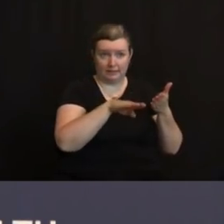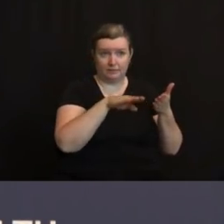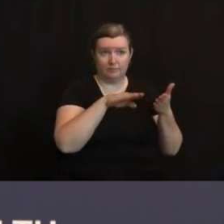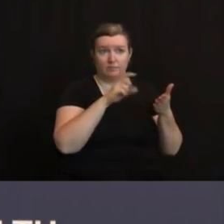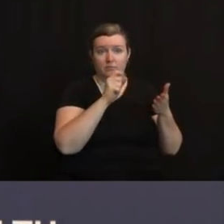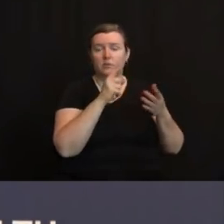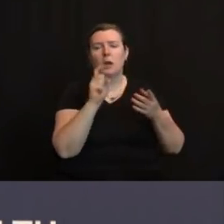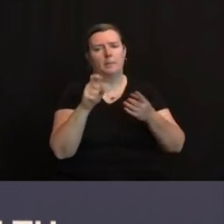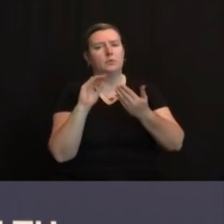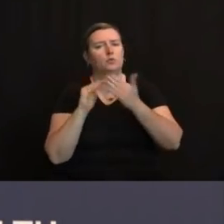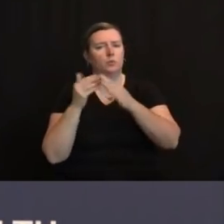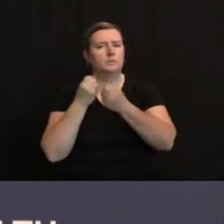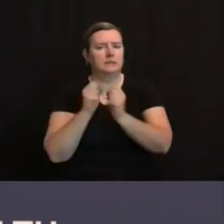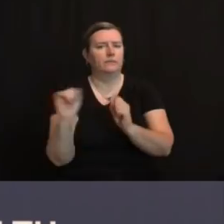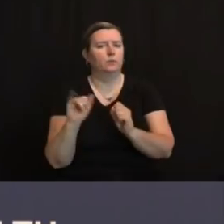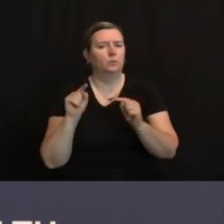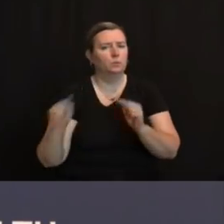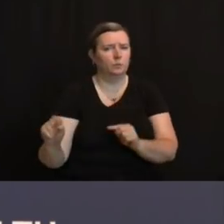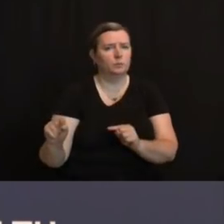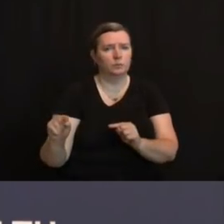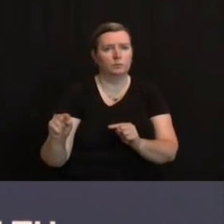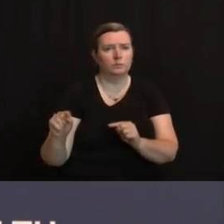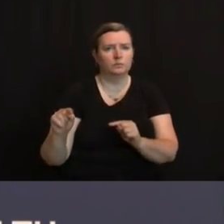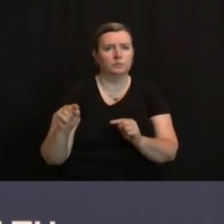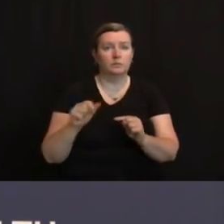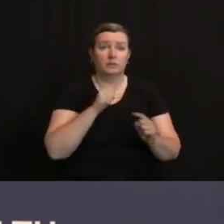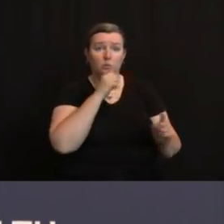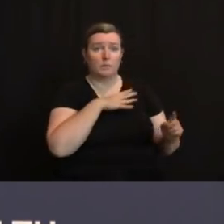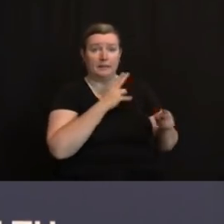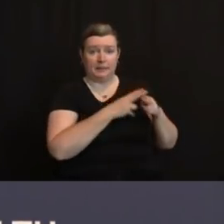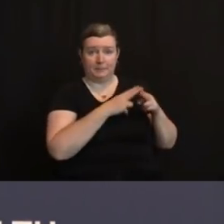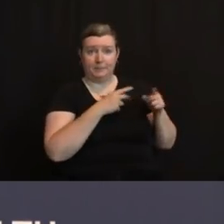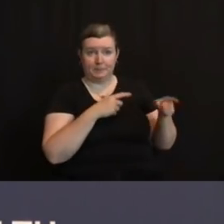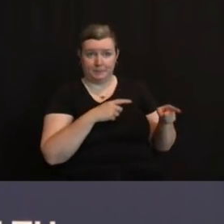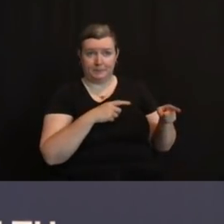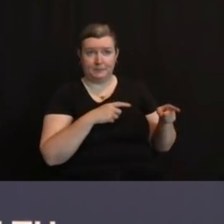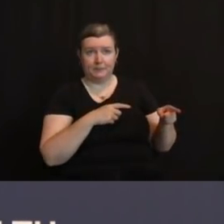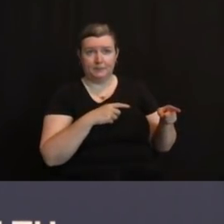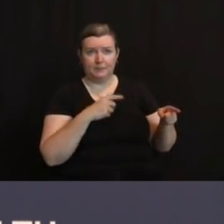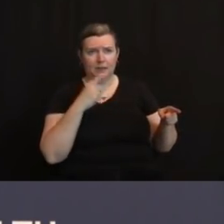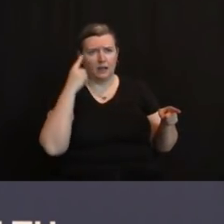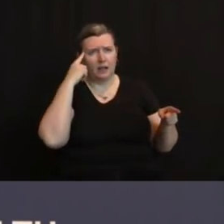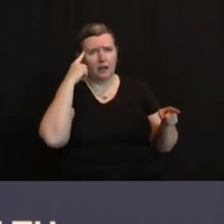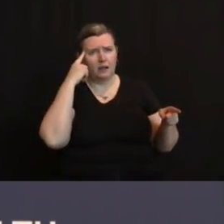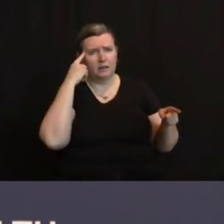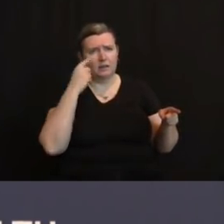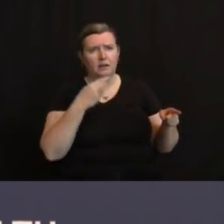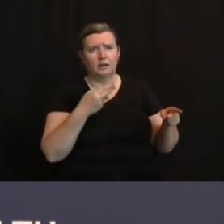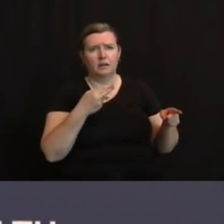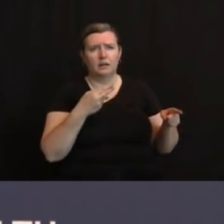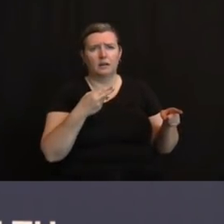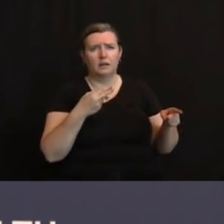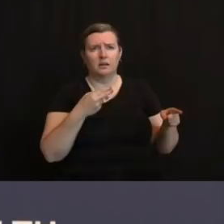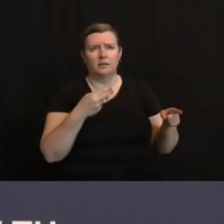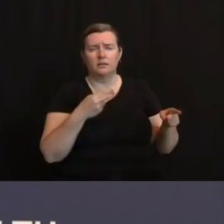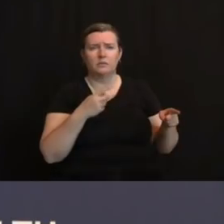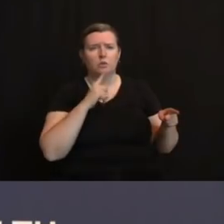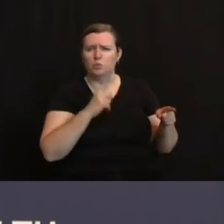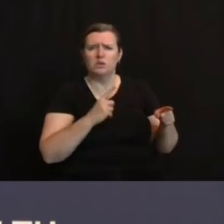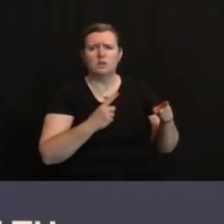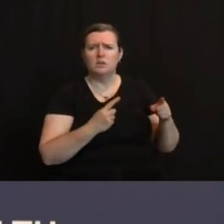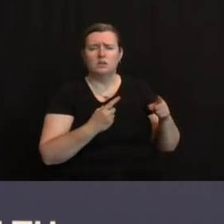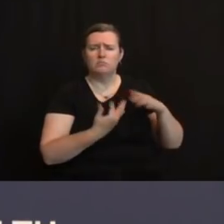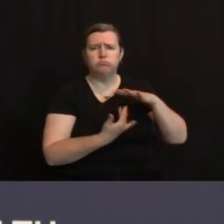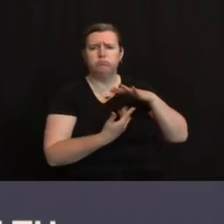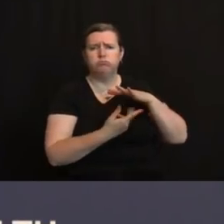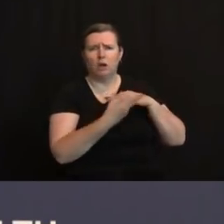I hear her name and I think of the life that was lost as a result of this, my head boils. And